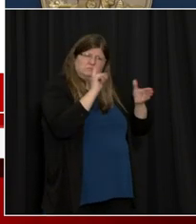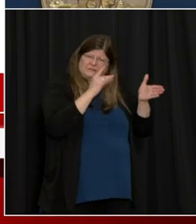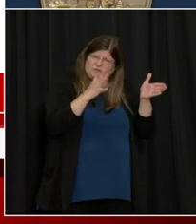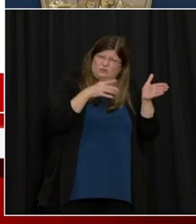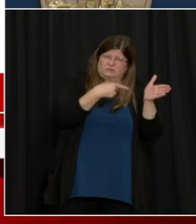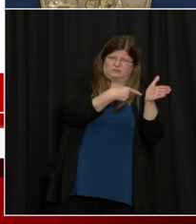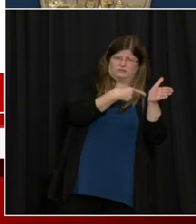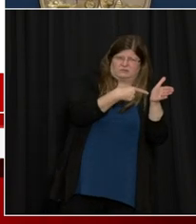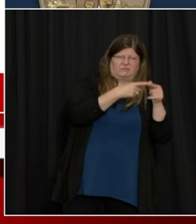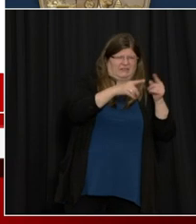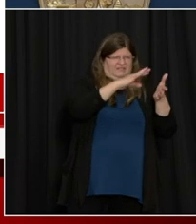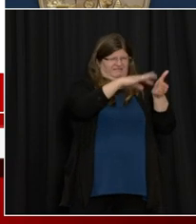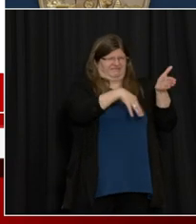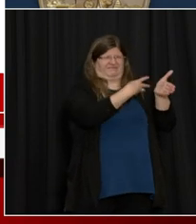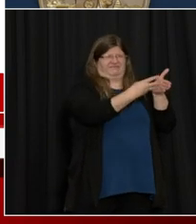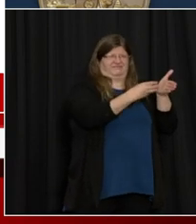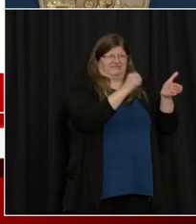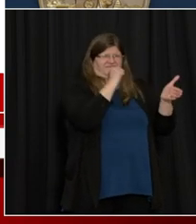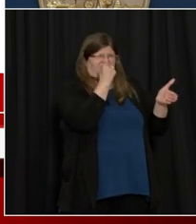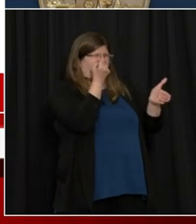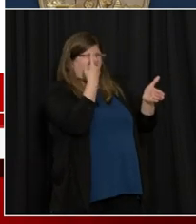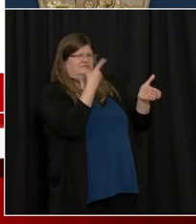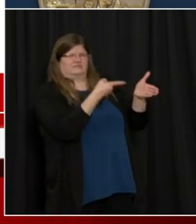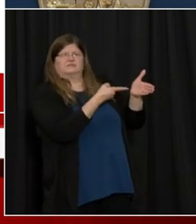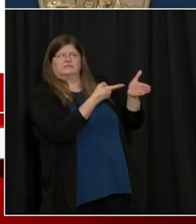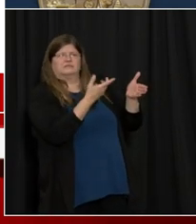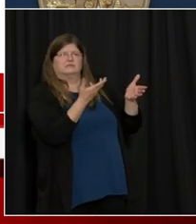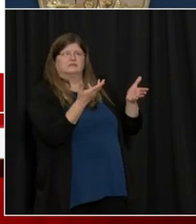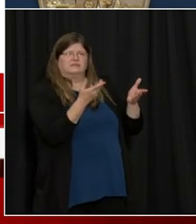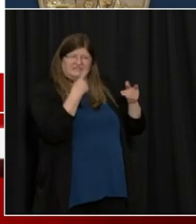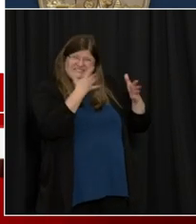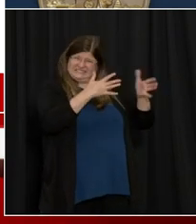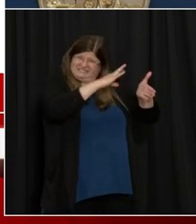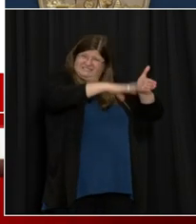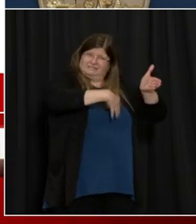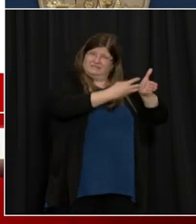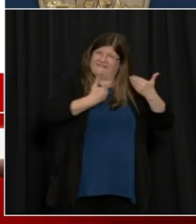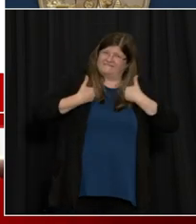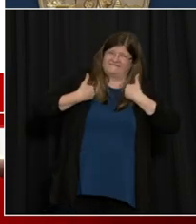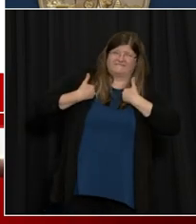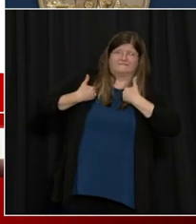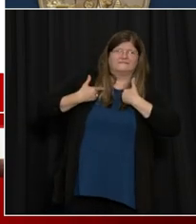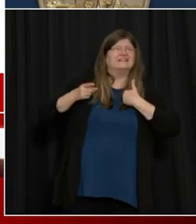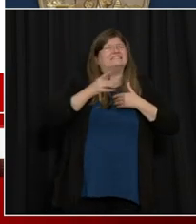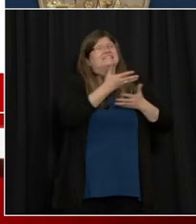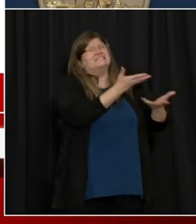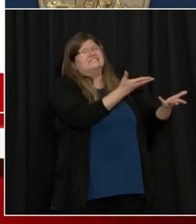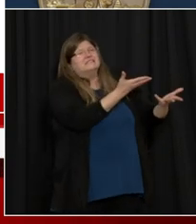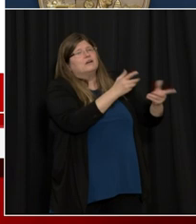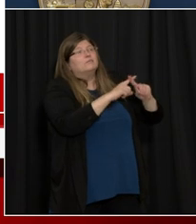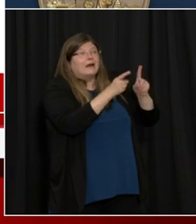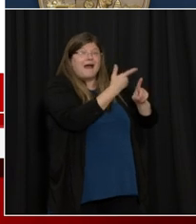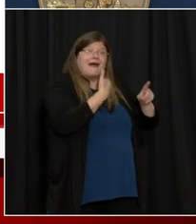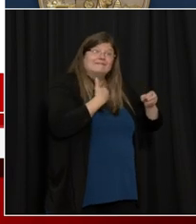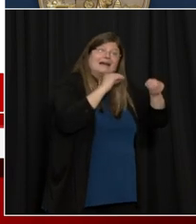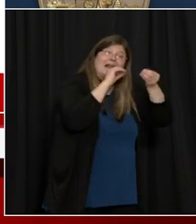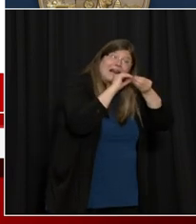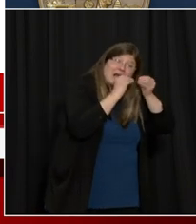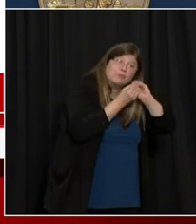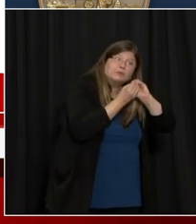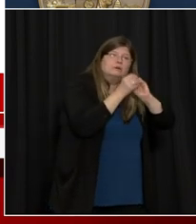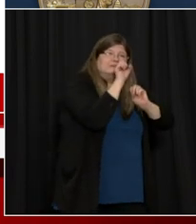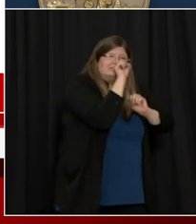are you looking for that you don't have? I mean, if you guys are running with a different set of numbers based on symptom